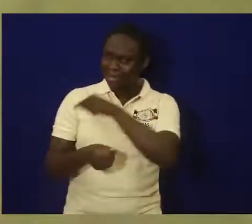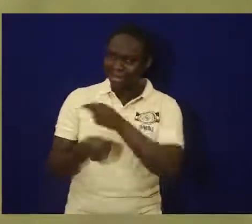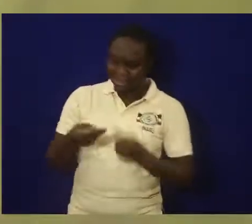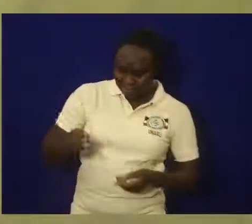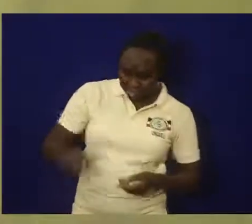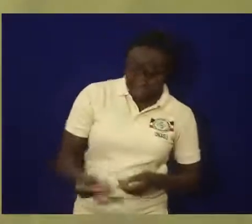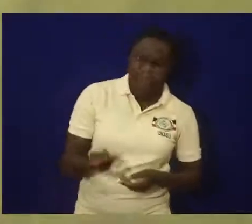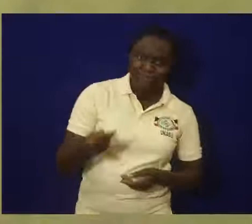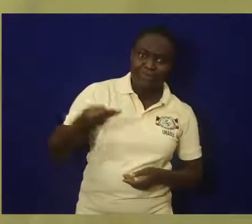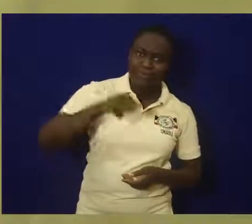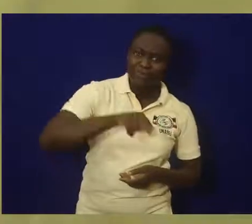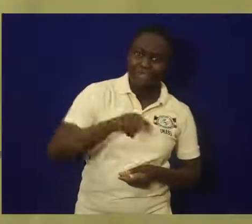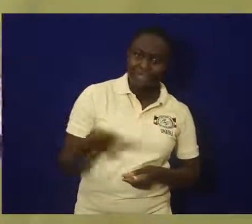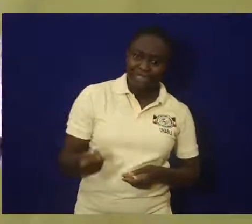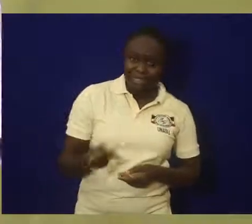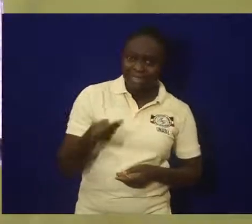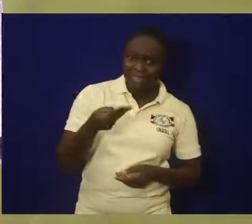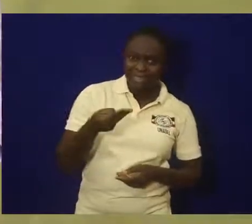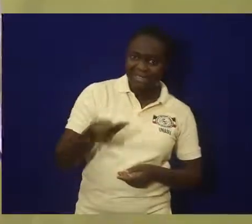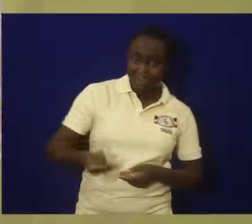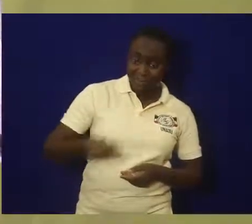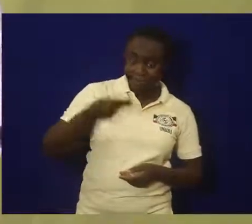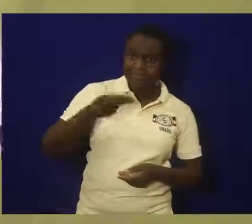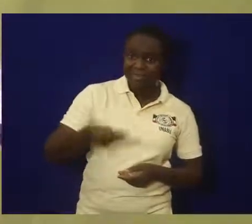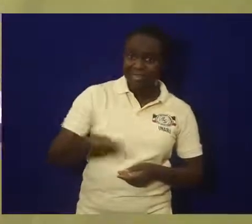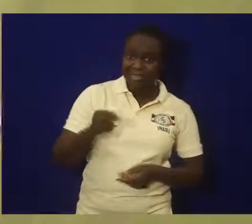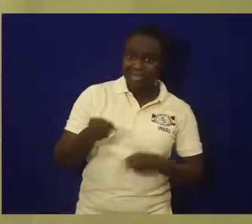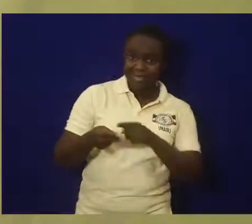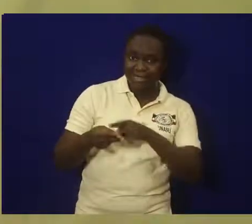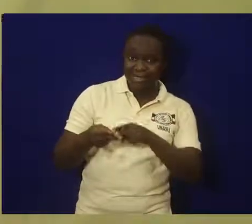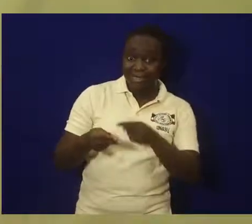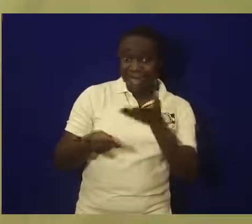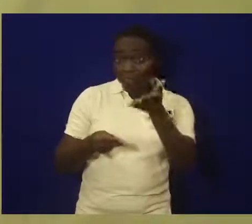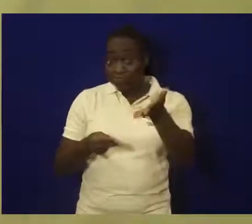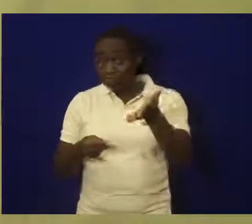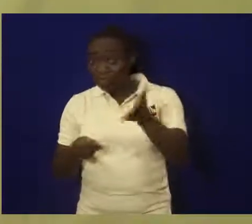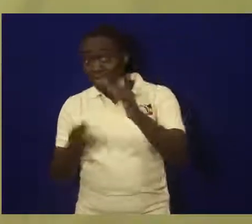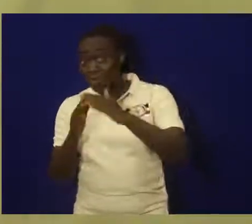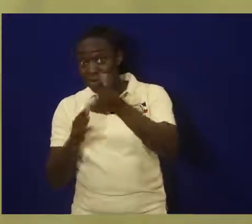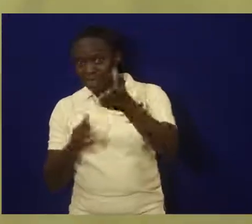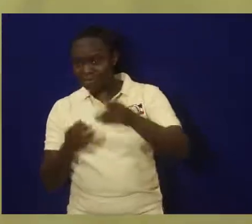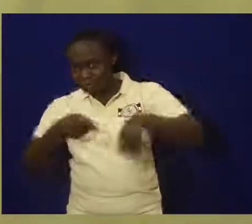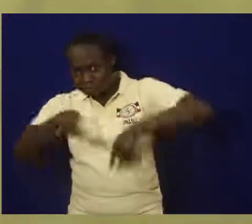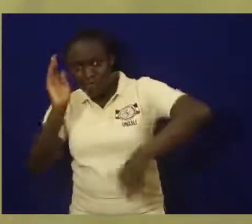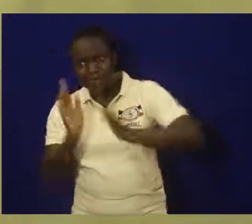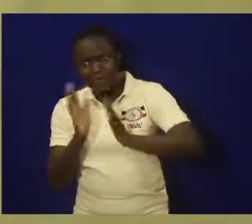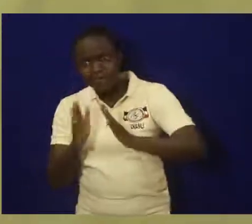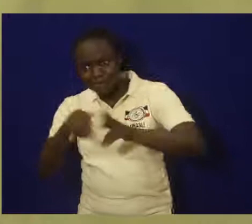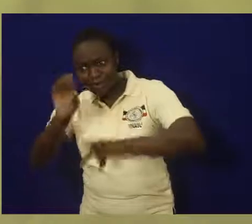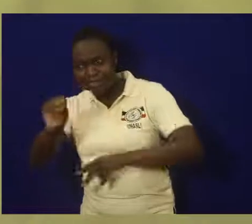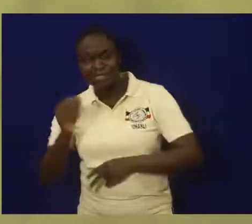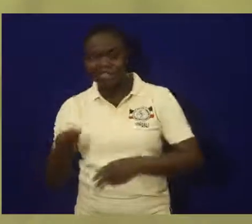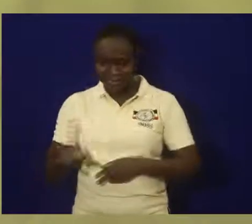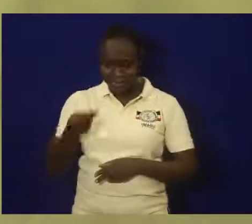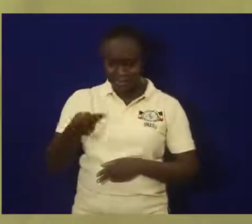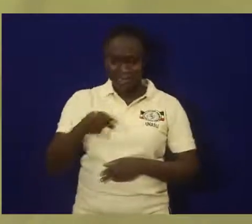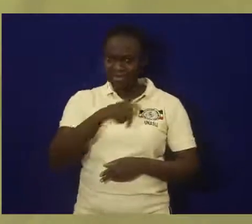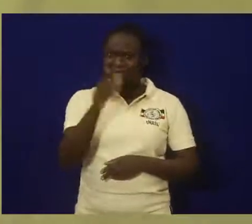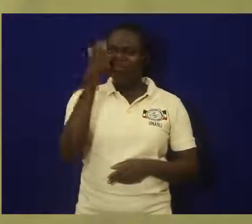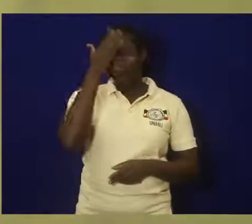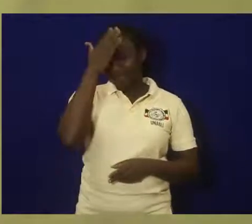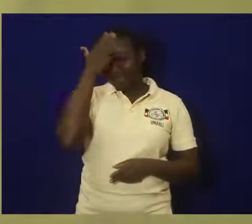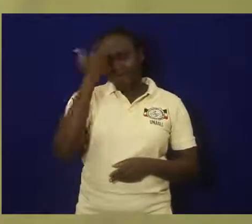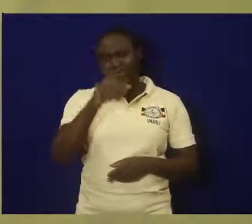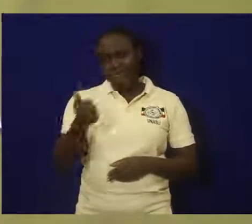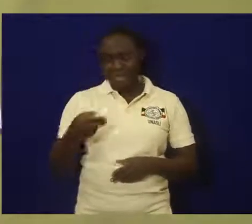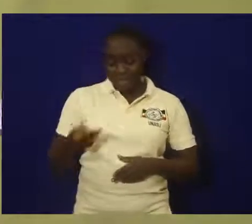Oh, good. A spoon. A spoon. Those of you who have the spoon, pick the spoon. But